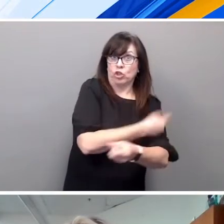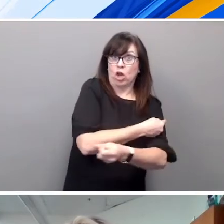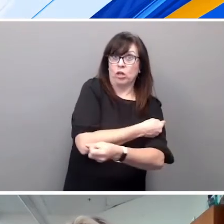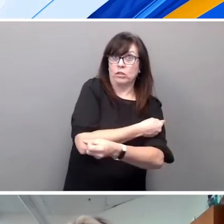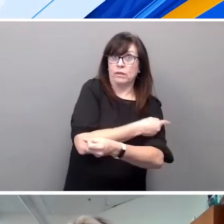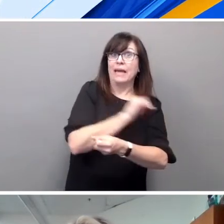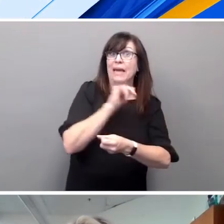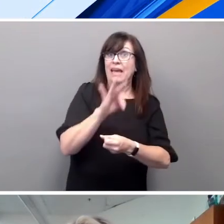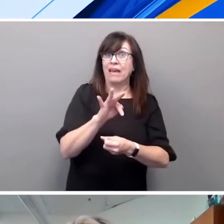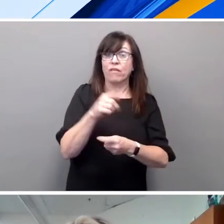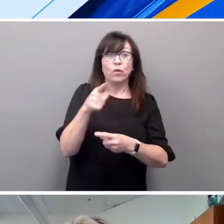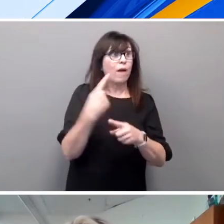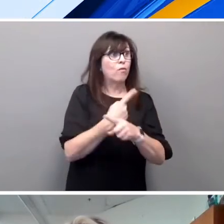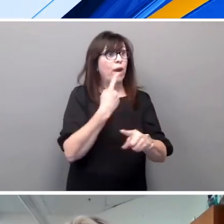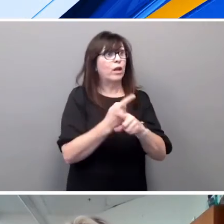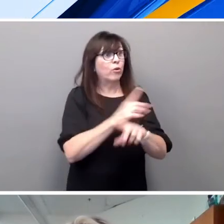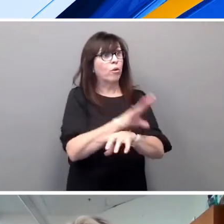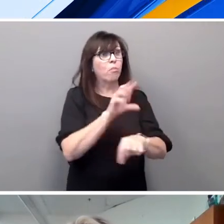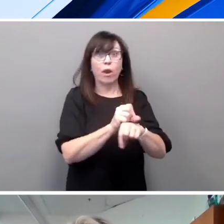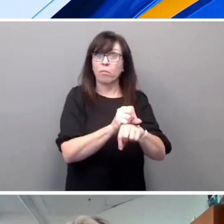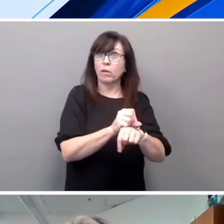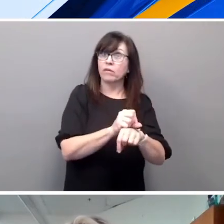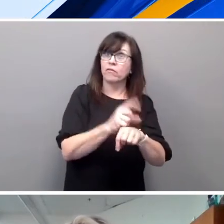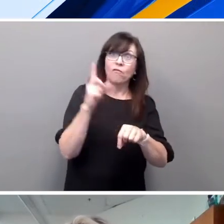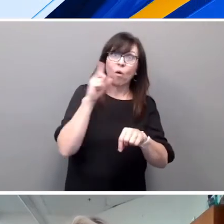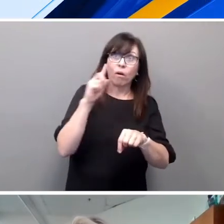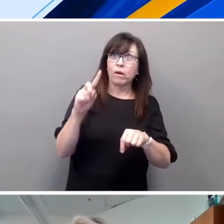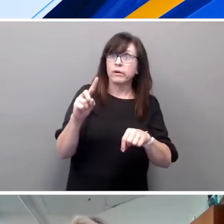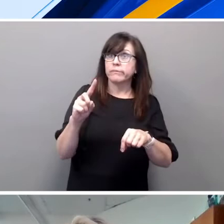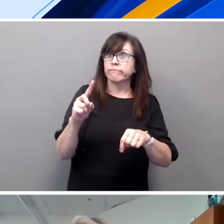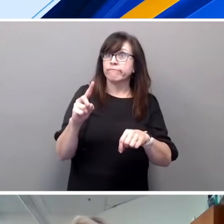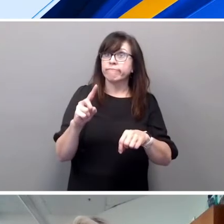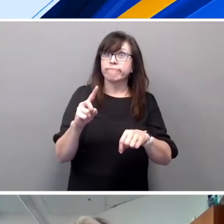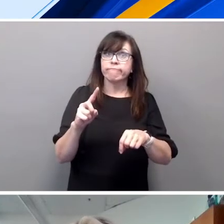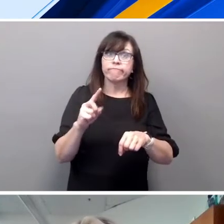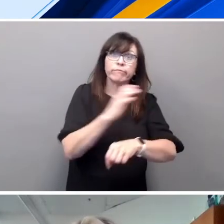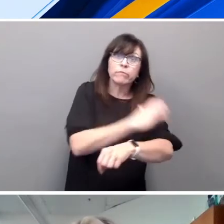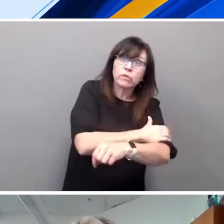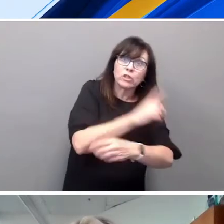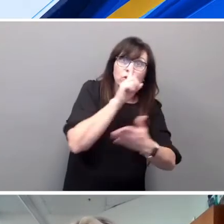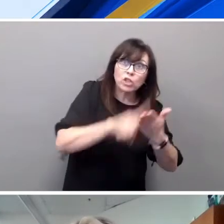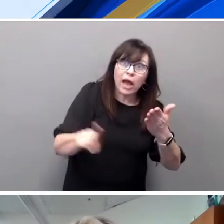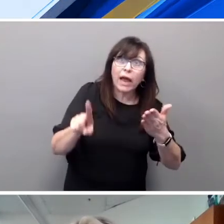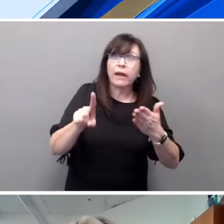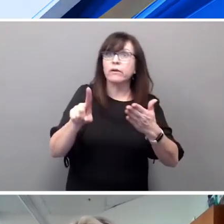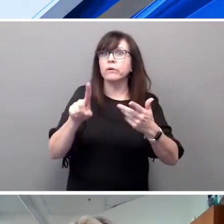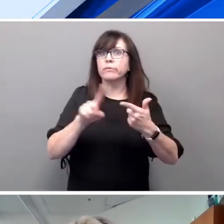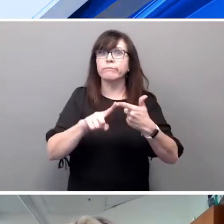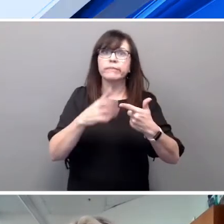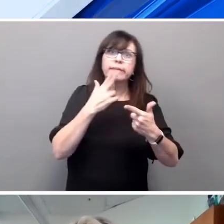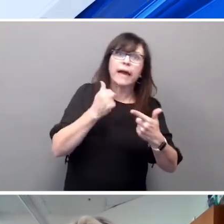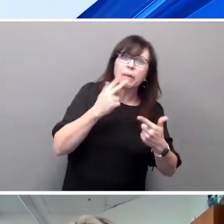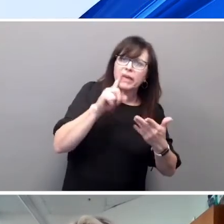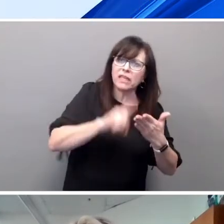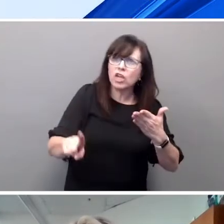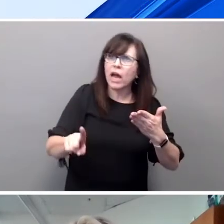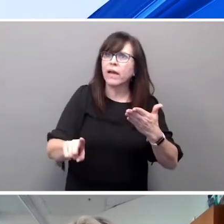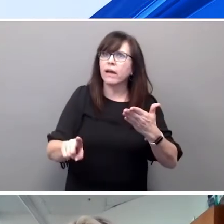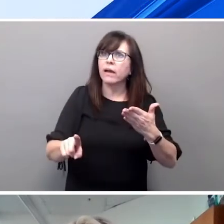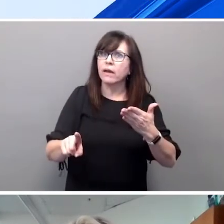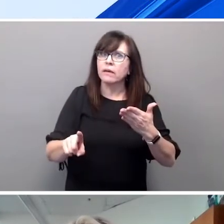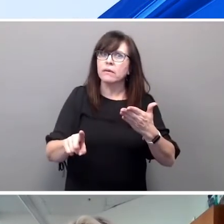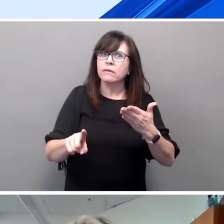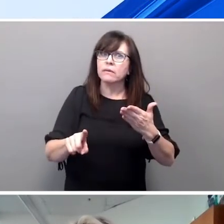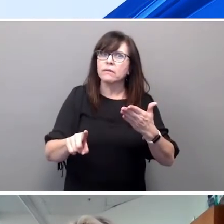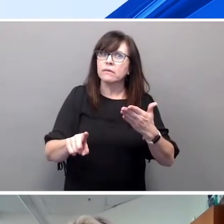you're having a regular appointment to get your, you know, your high blood pressure checkup or diabetes or whatever. An